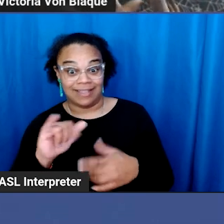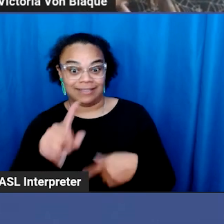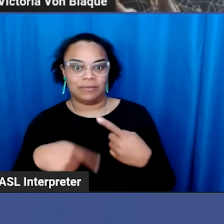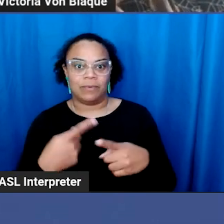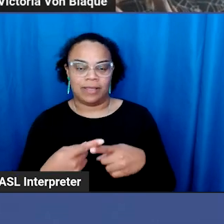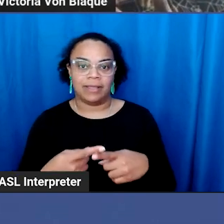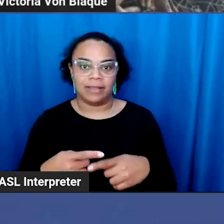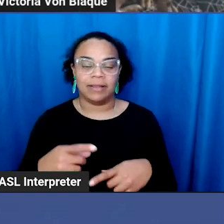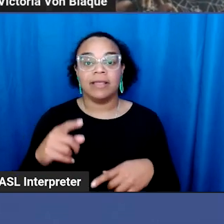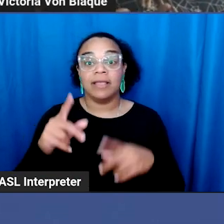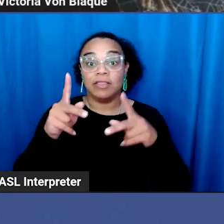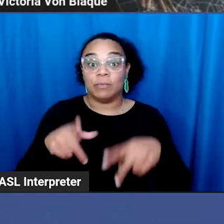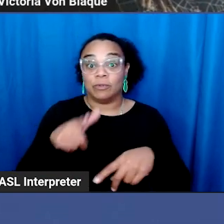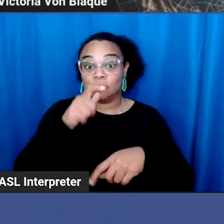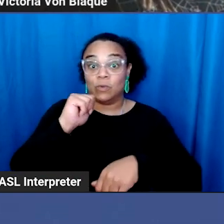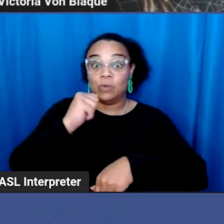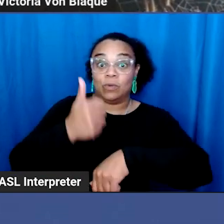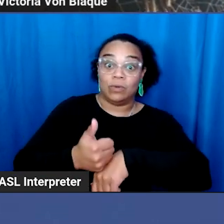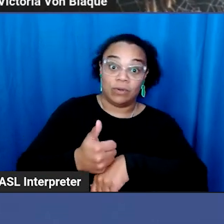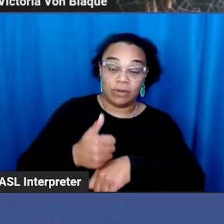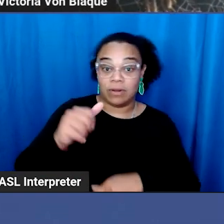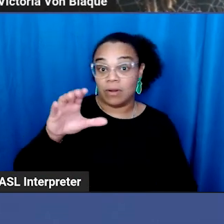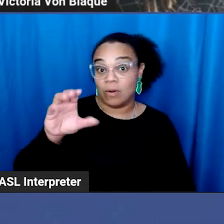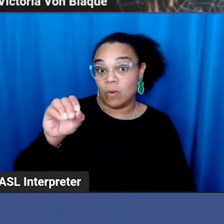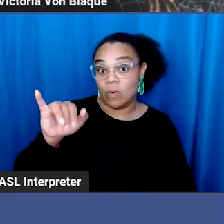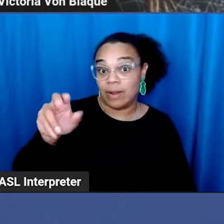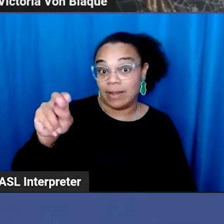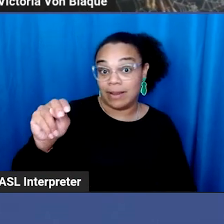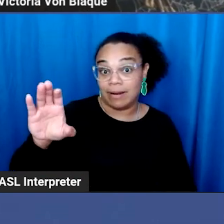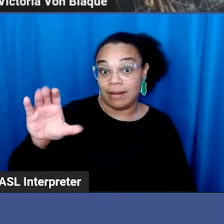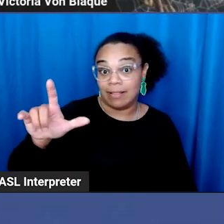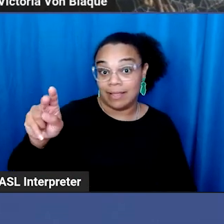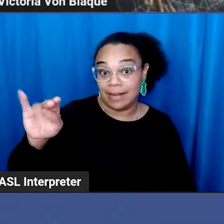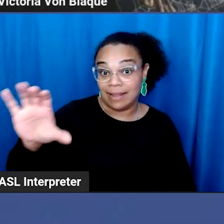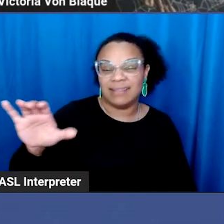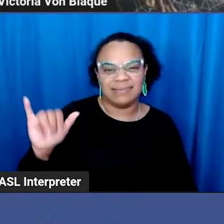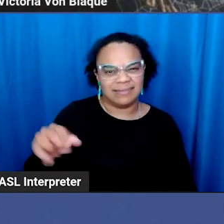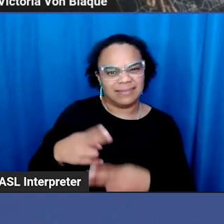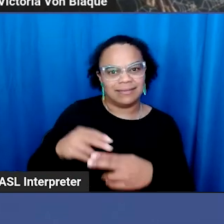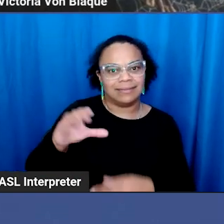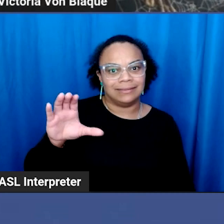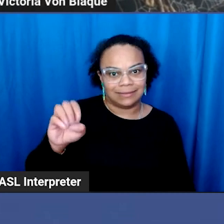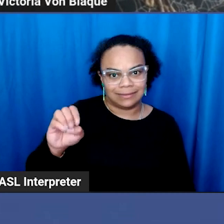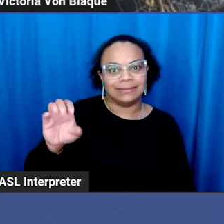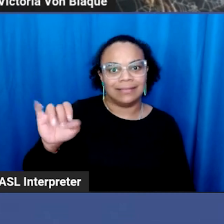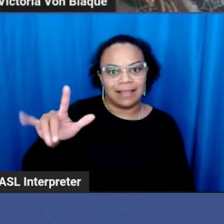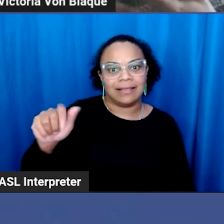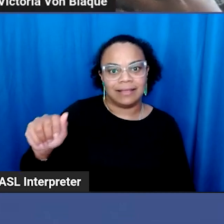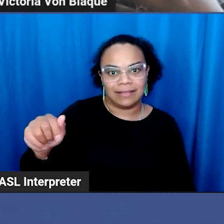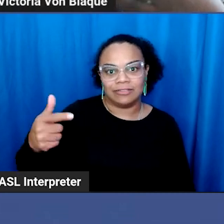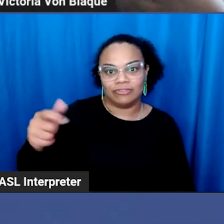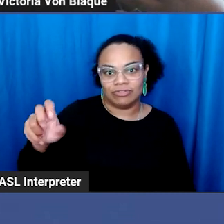founder of the Coin Clinic, Cecilia Gentili, died. And with her death,